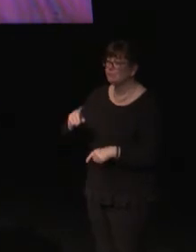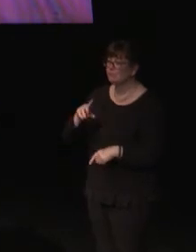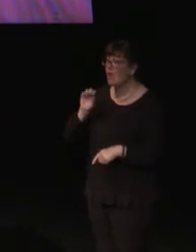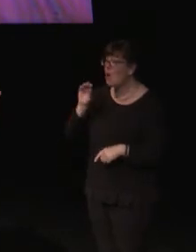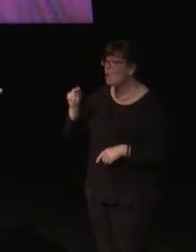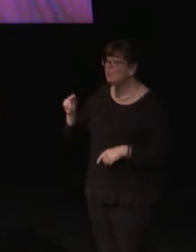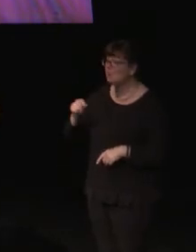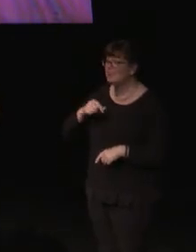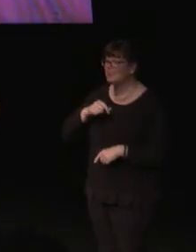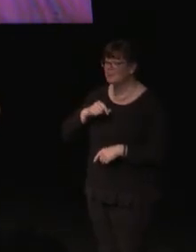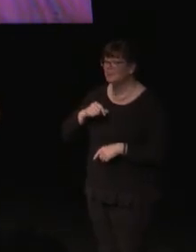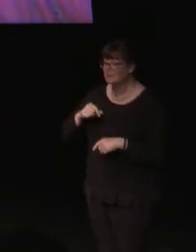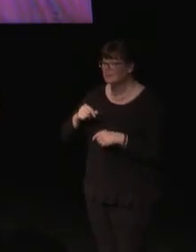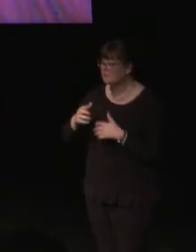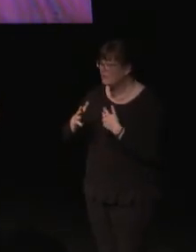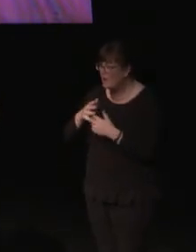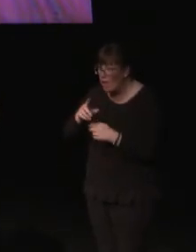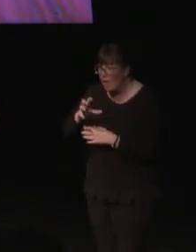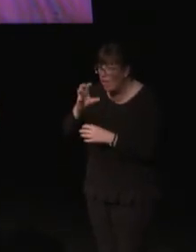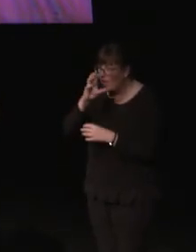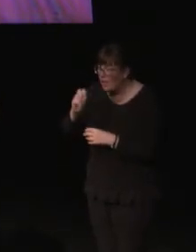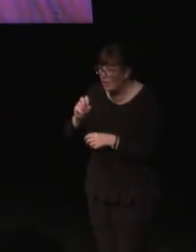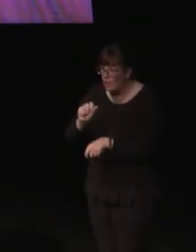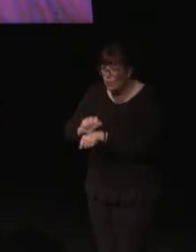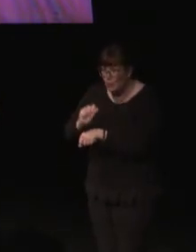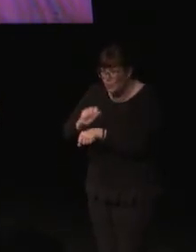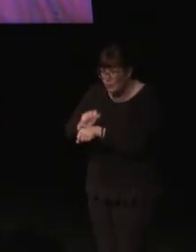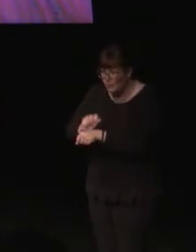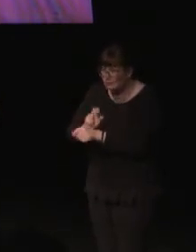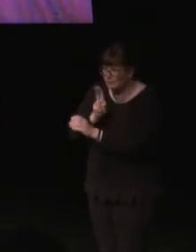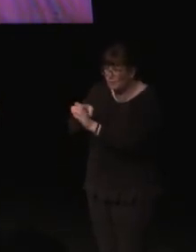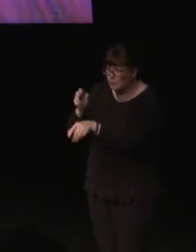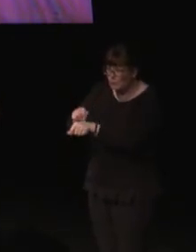you look at this like, oh my gosh, if I want to get somebody working again and